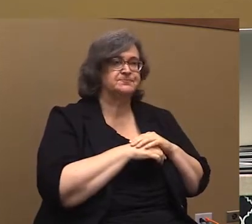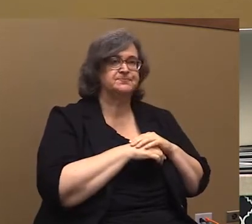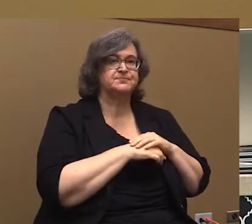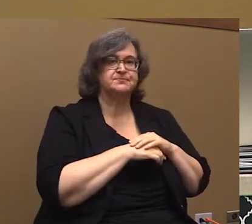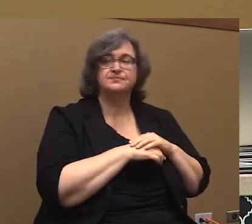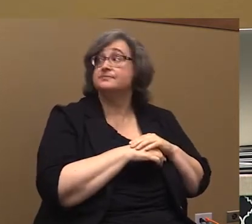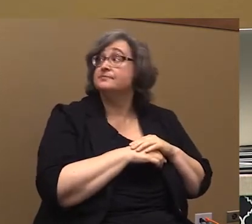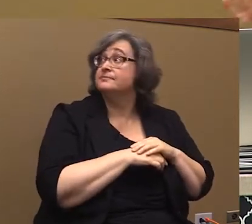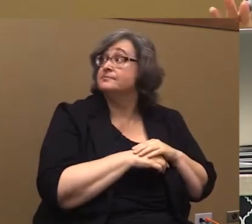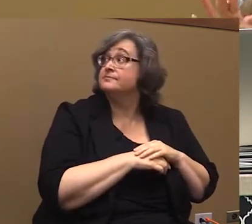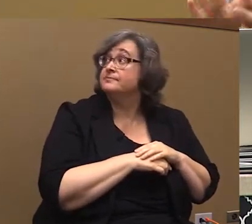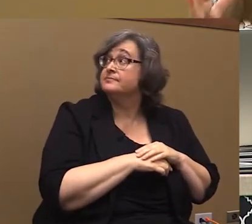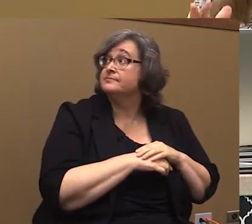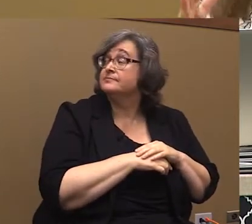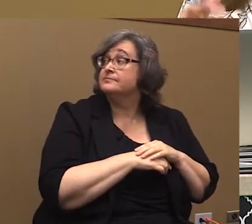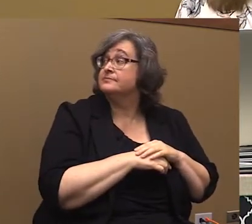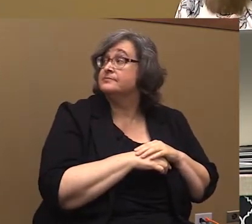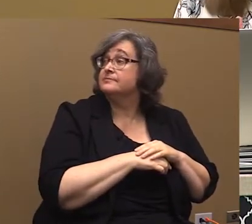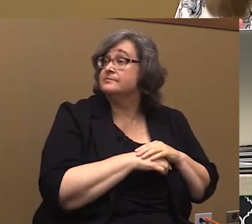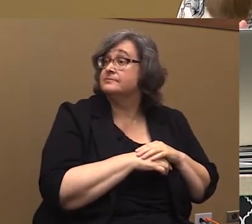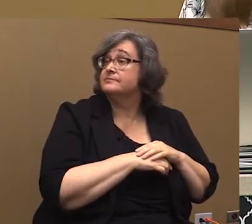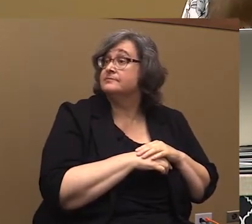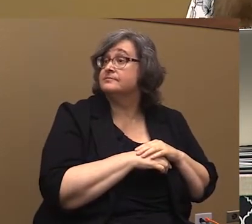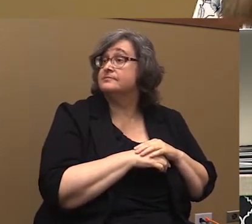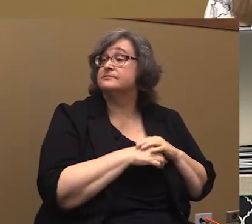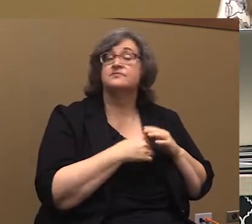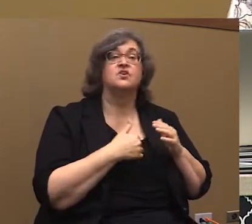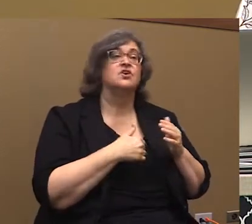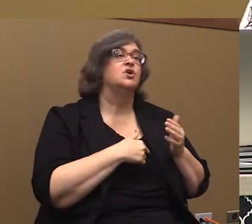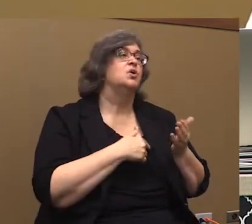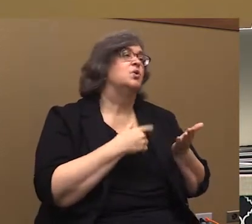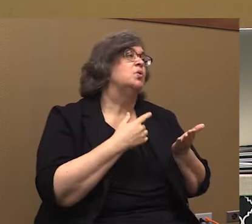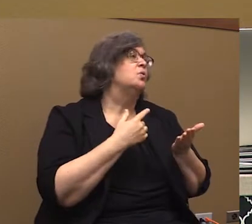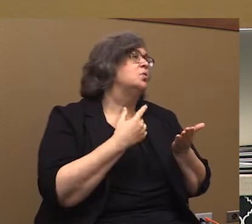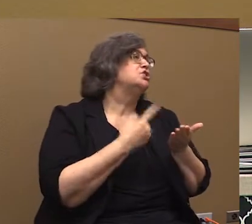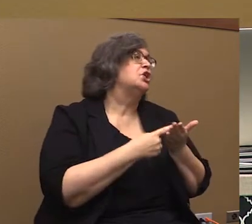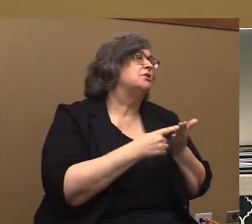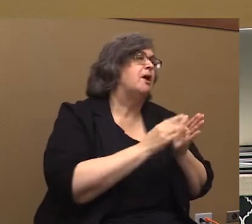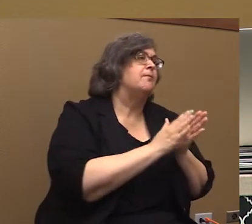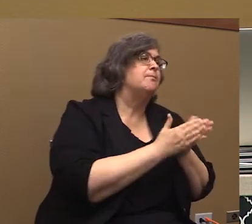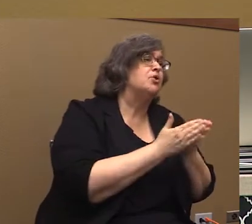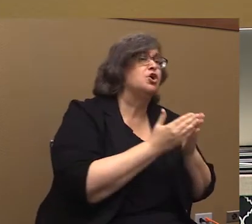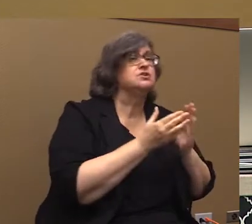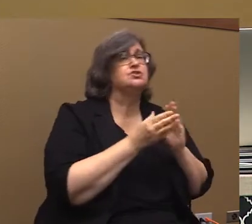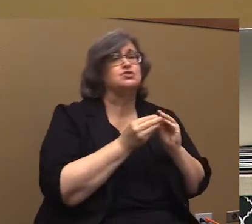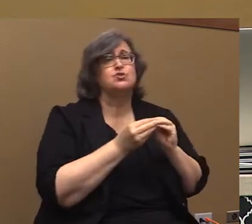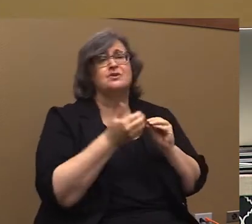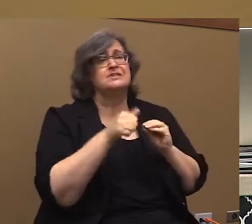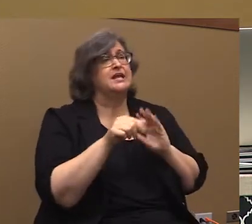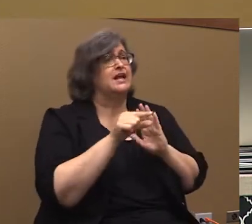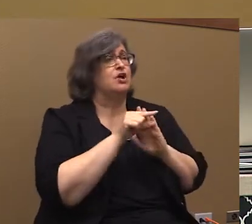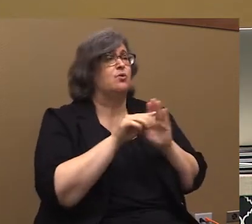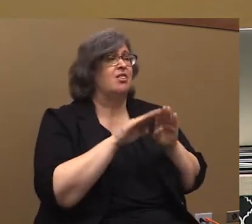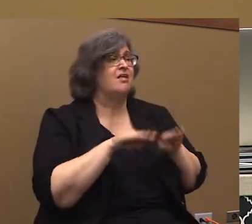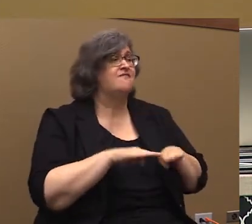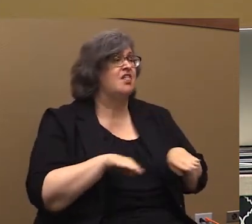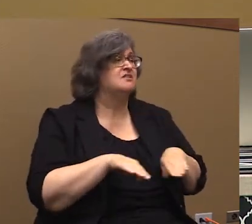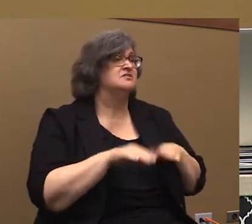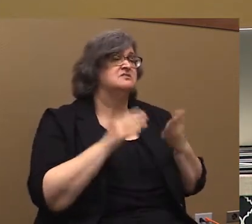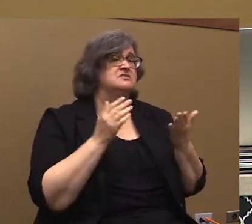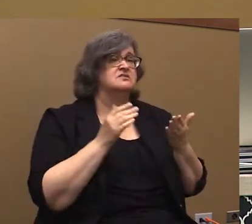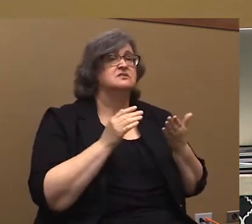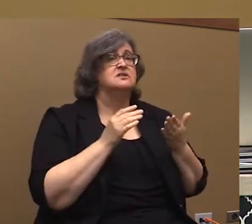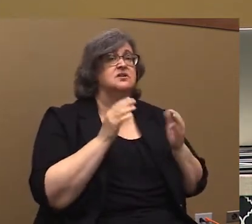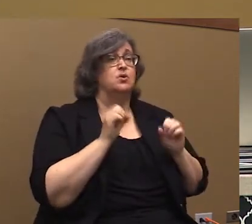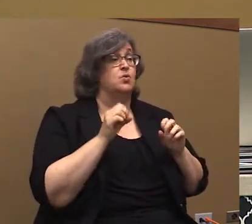information about the link to literature. And we need, when we're